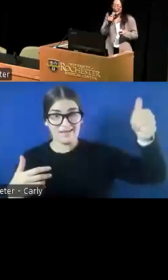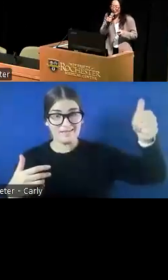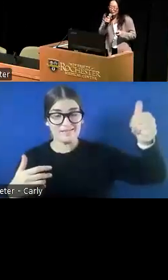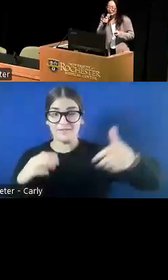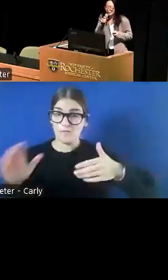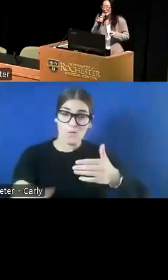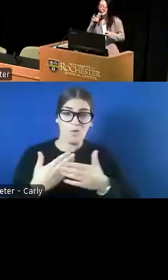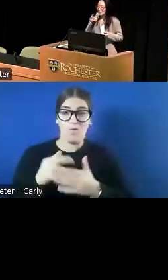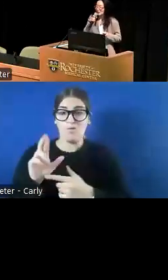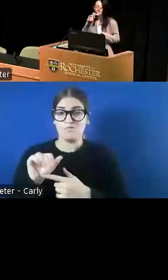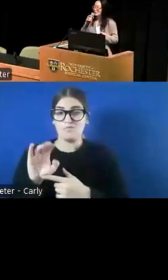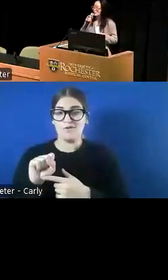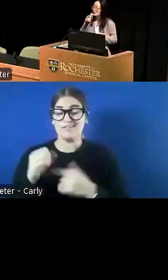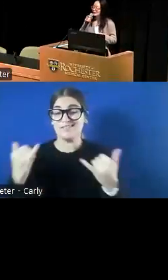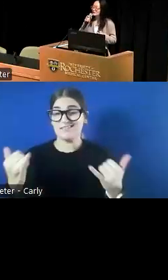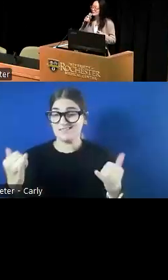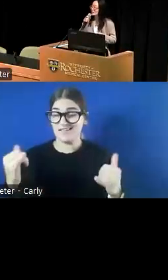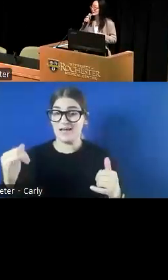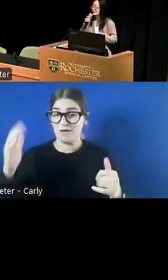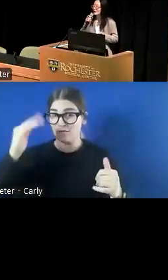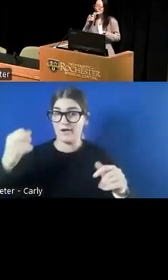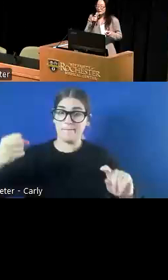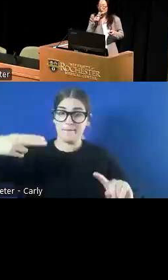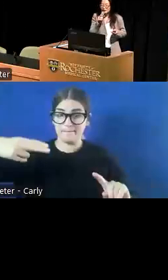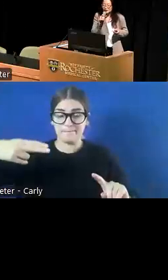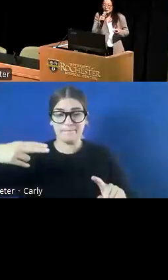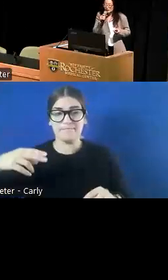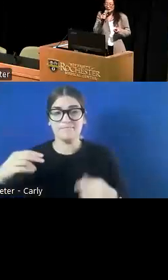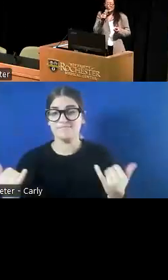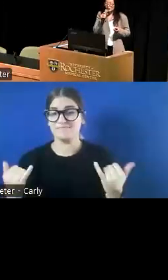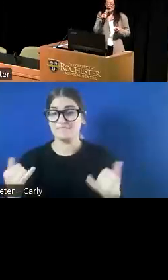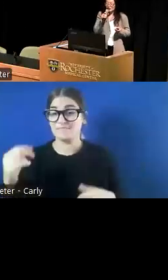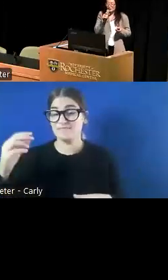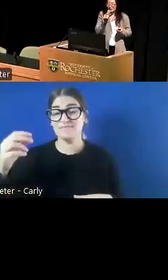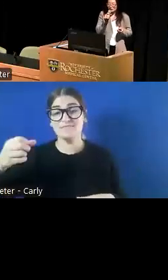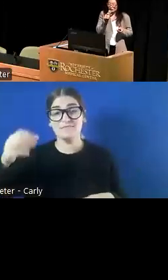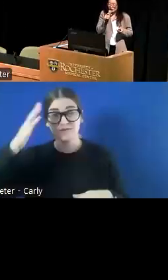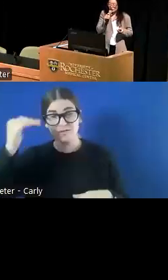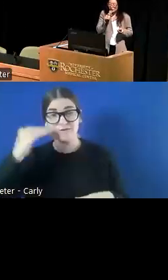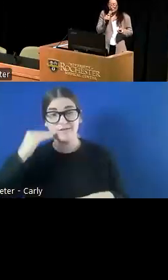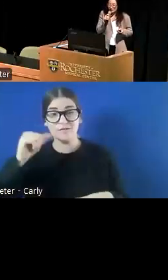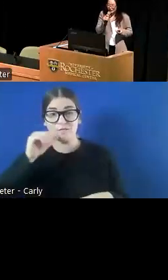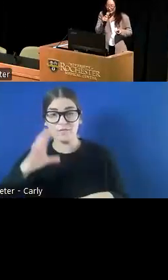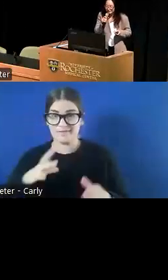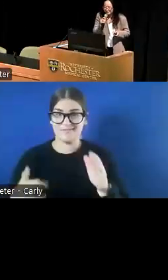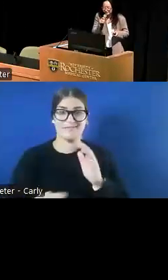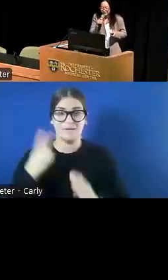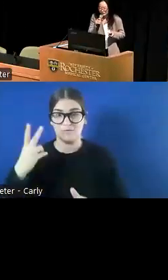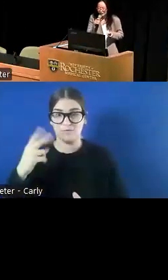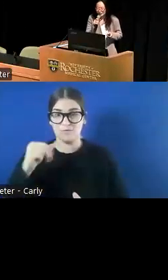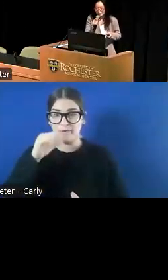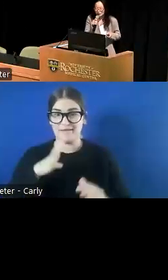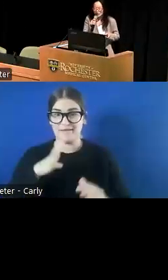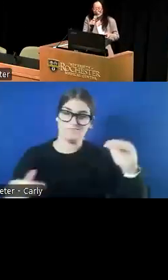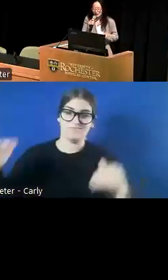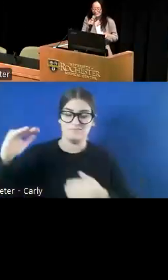ethnic categories. And Korean American women have doubling of the suicide rate among white American older adult females.